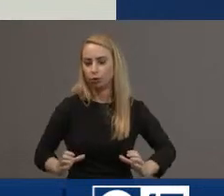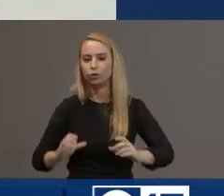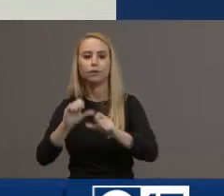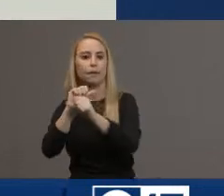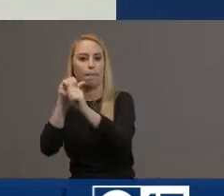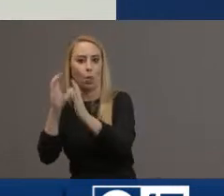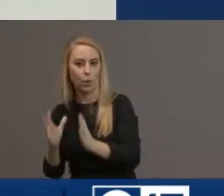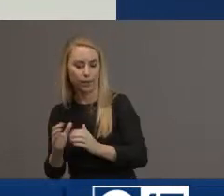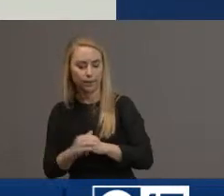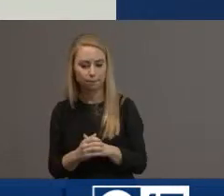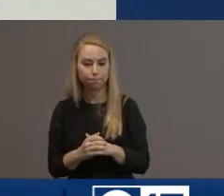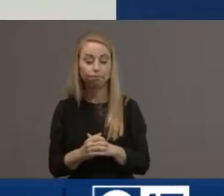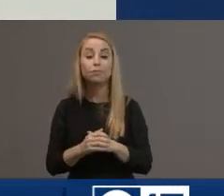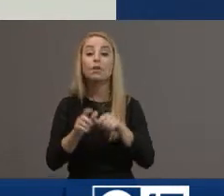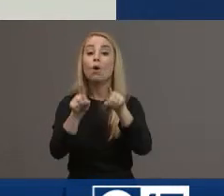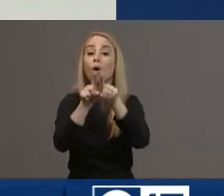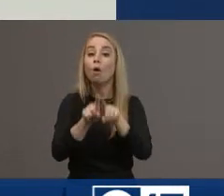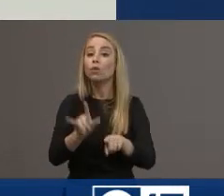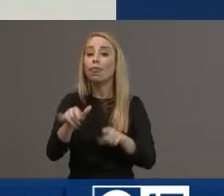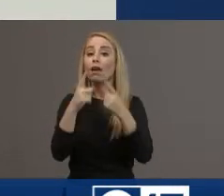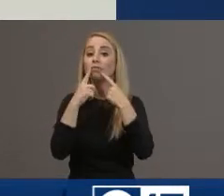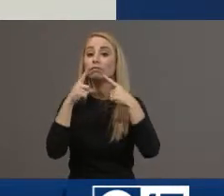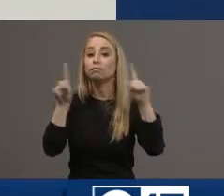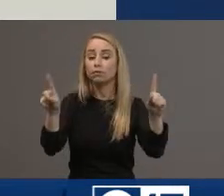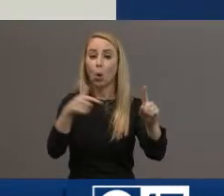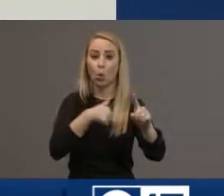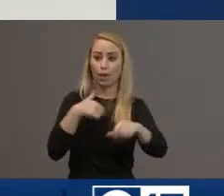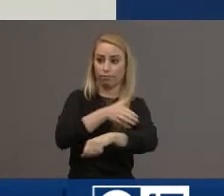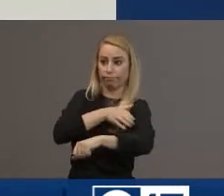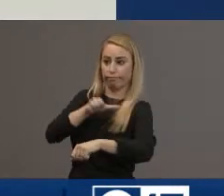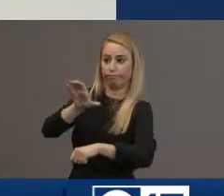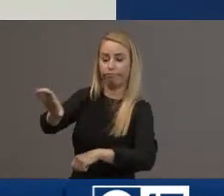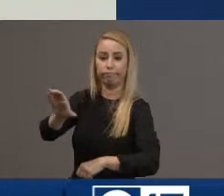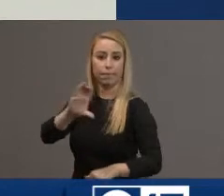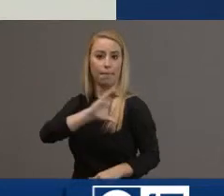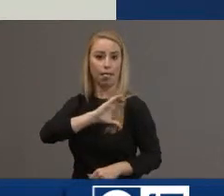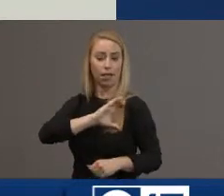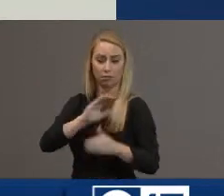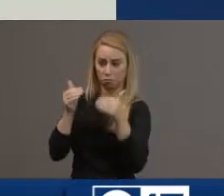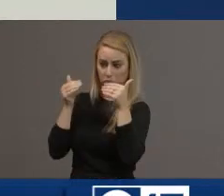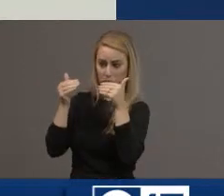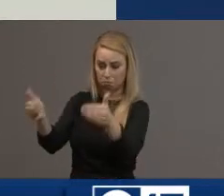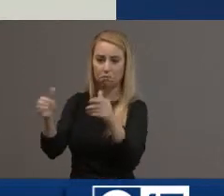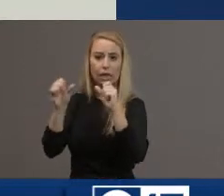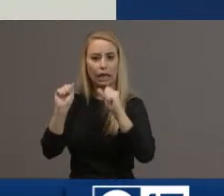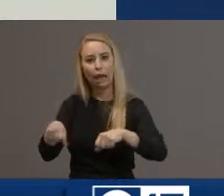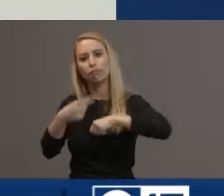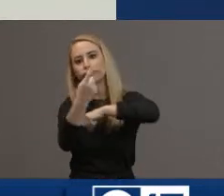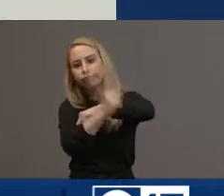with the ability to take enforcement action when a violation occurs.